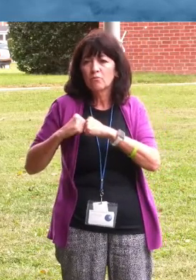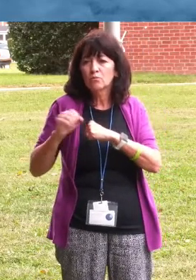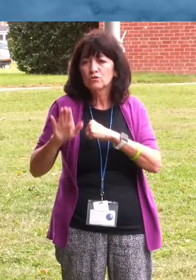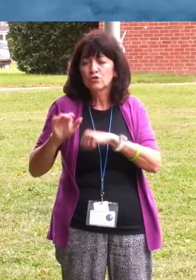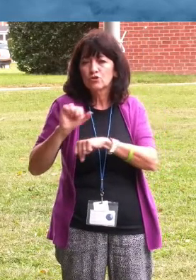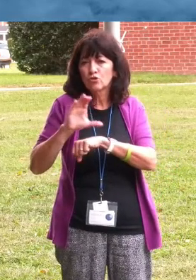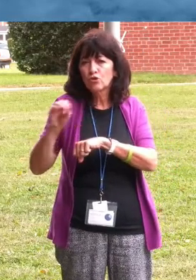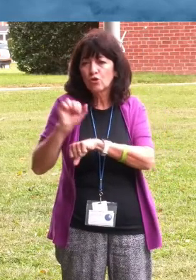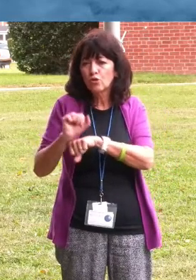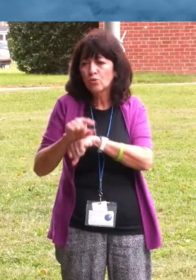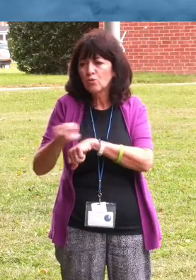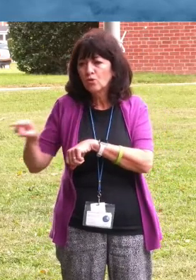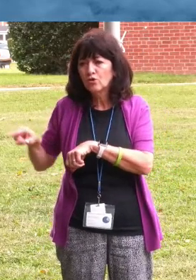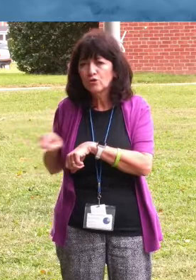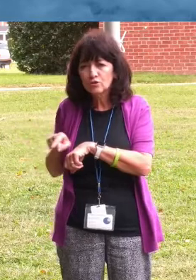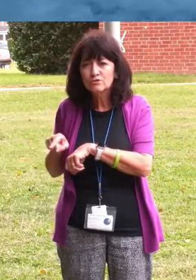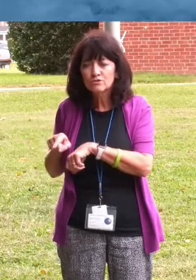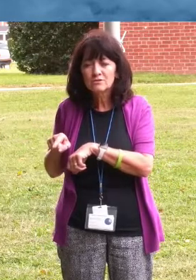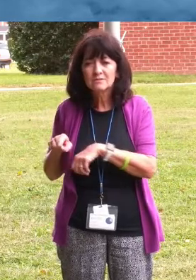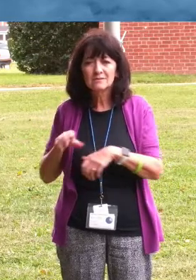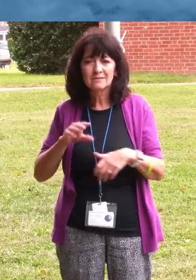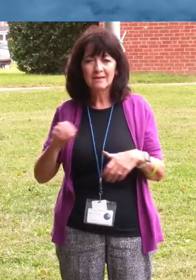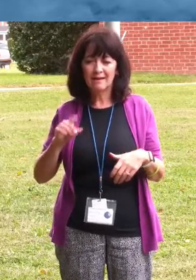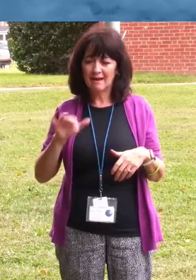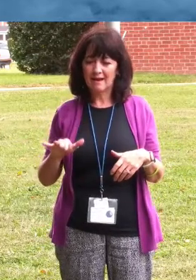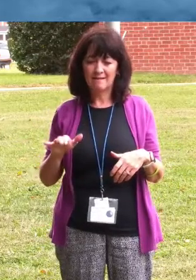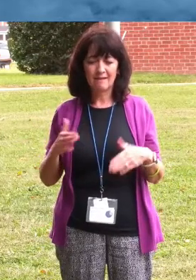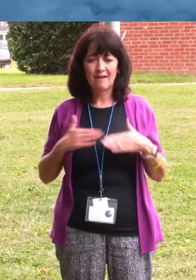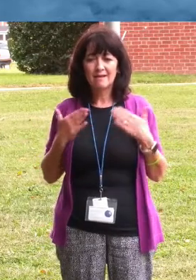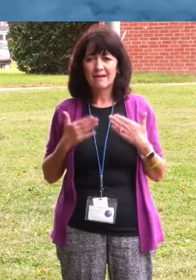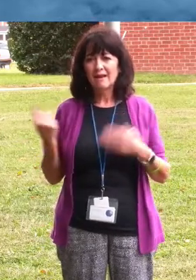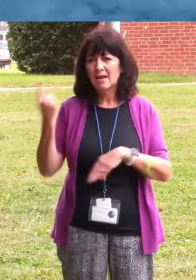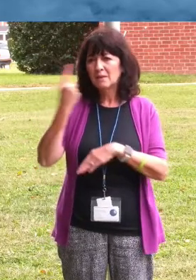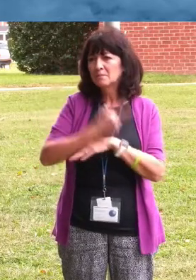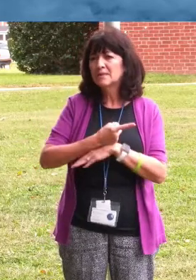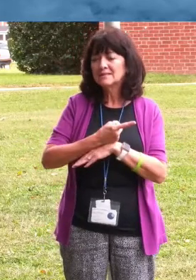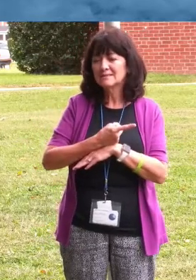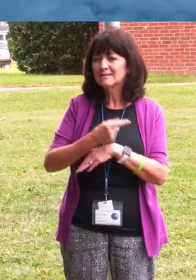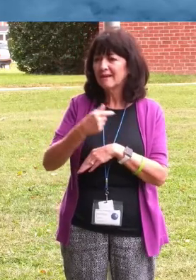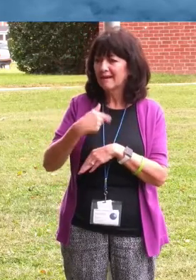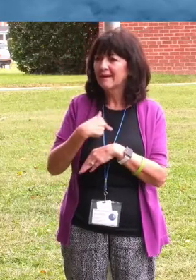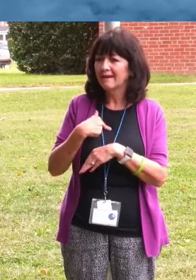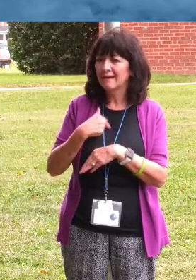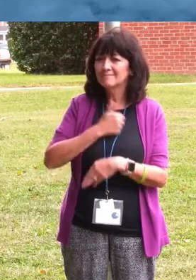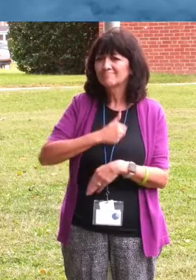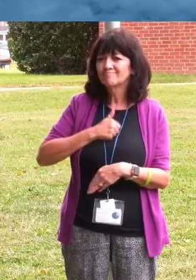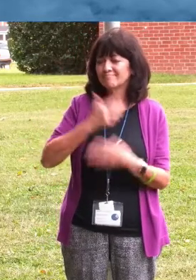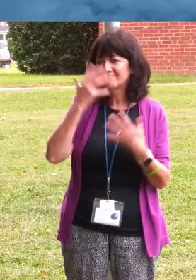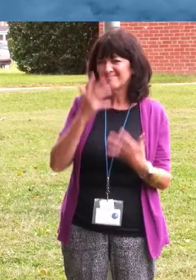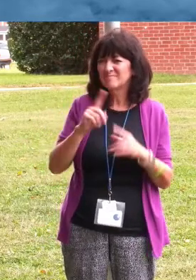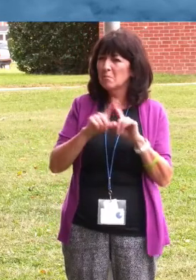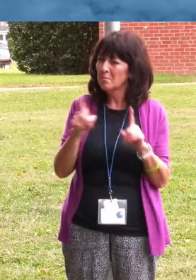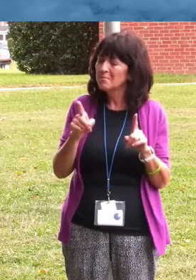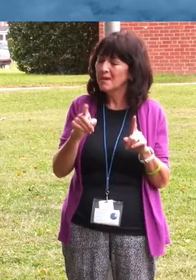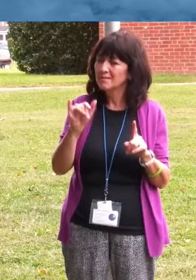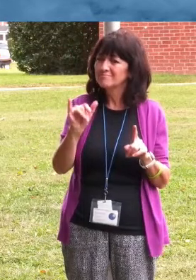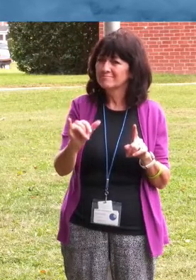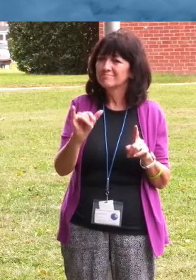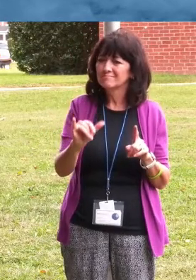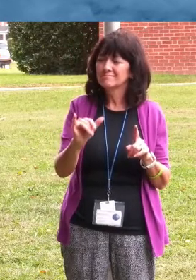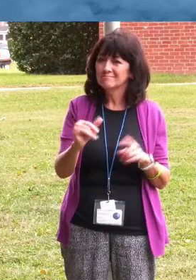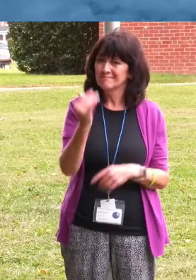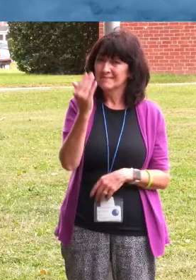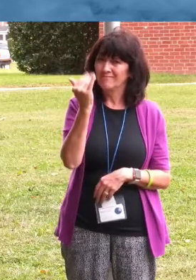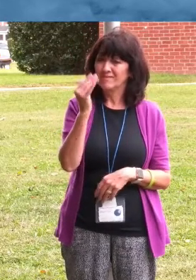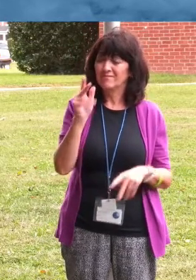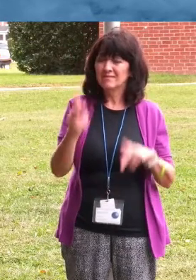And I apologize for marring such a happy day, but I do want to recognize the 15 residents that unfortunately passed away